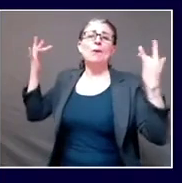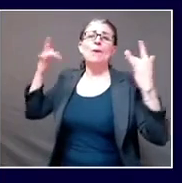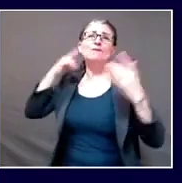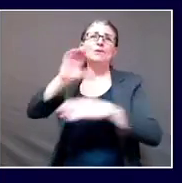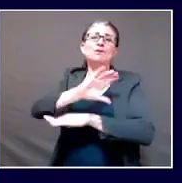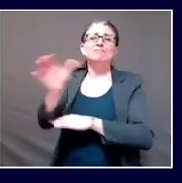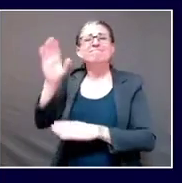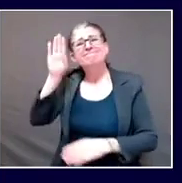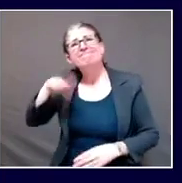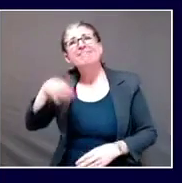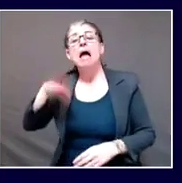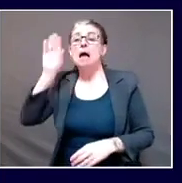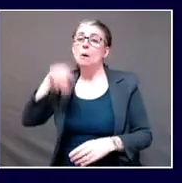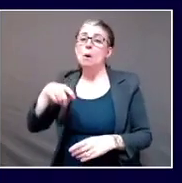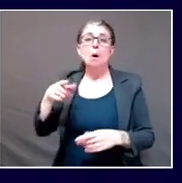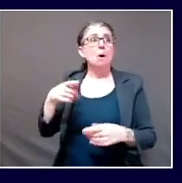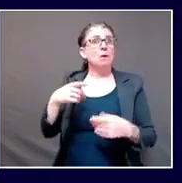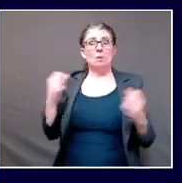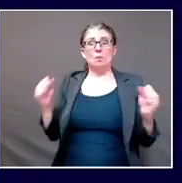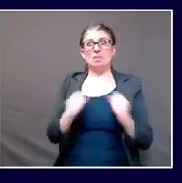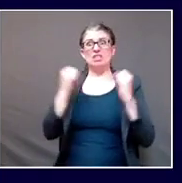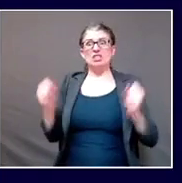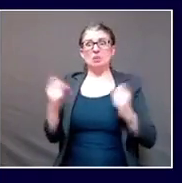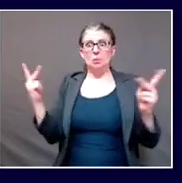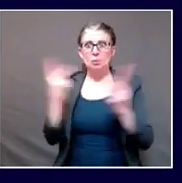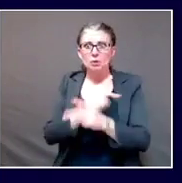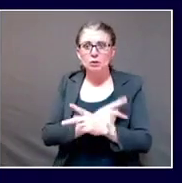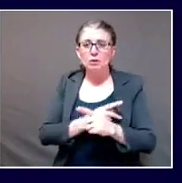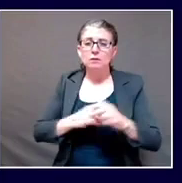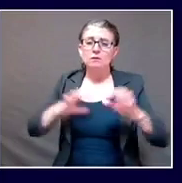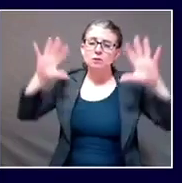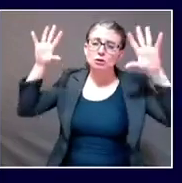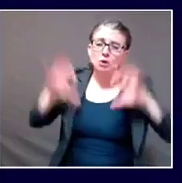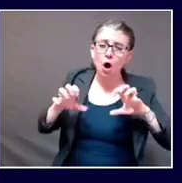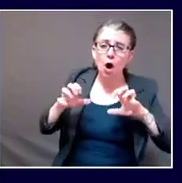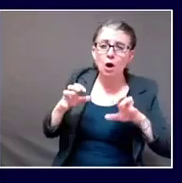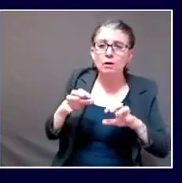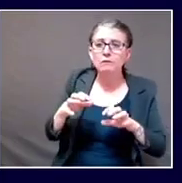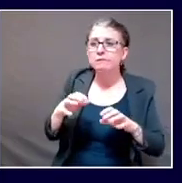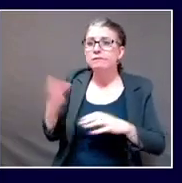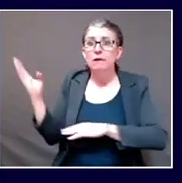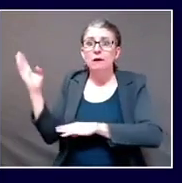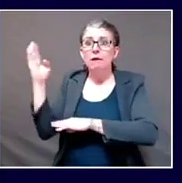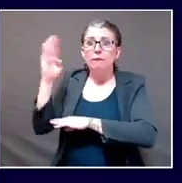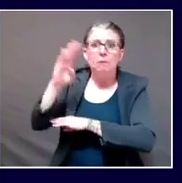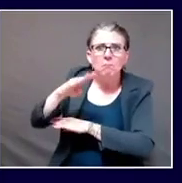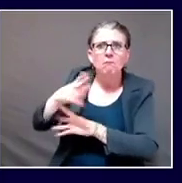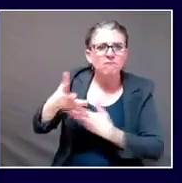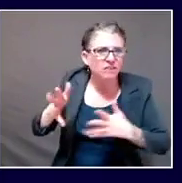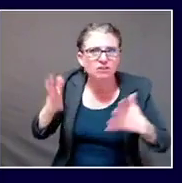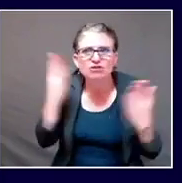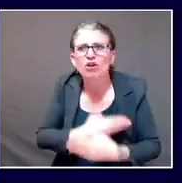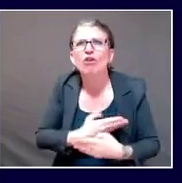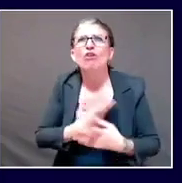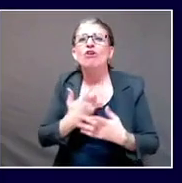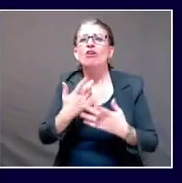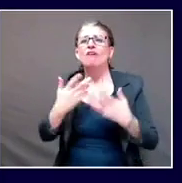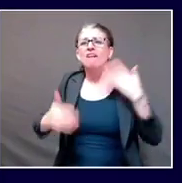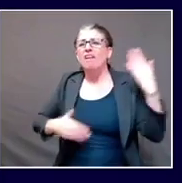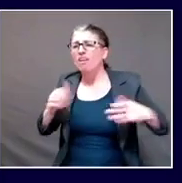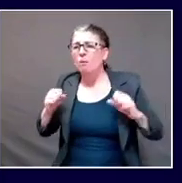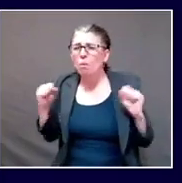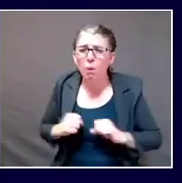and there will be light as the weeks and months come. Many of us are celebrating. We're about to celebrate some